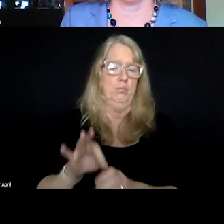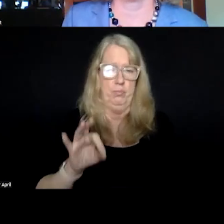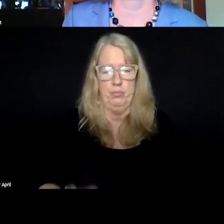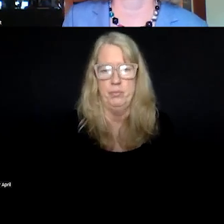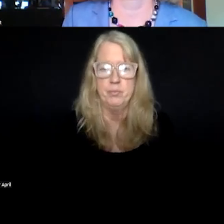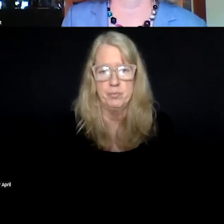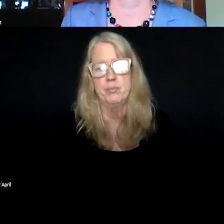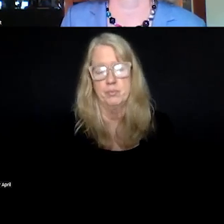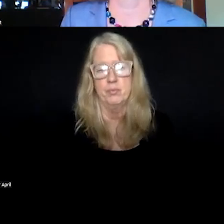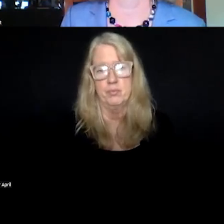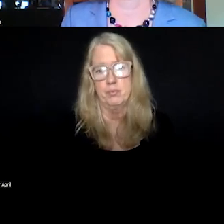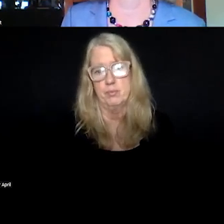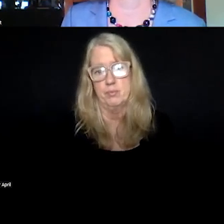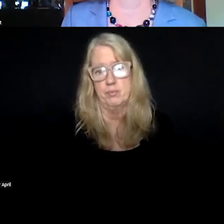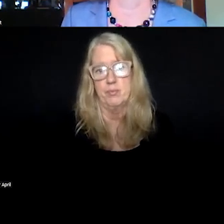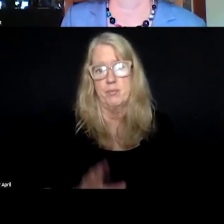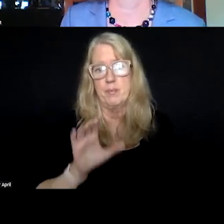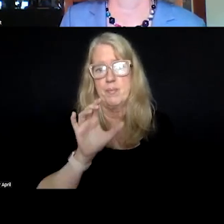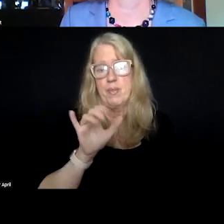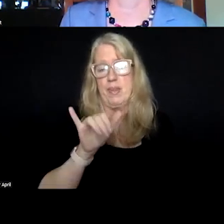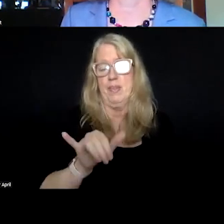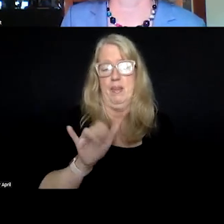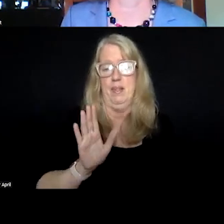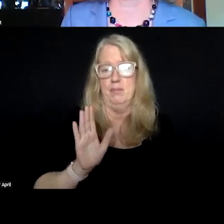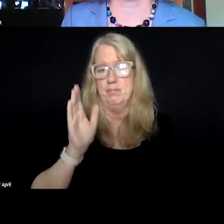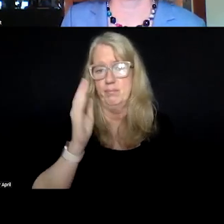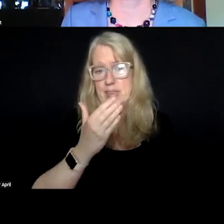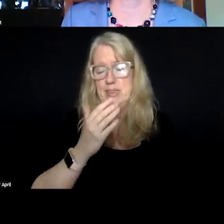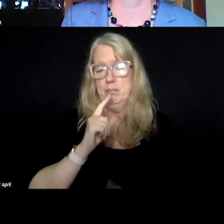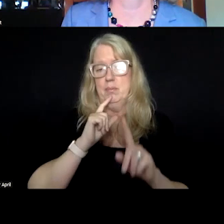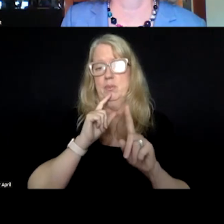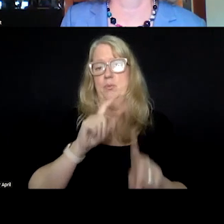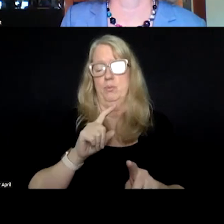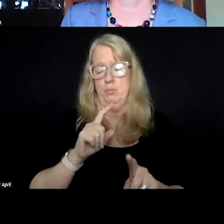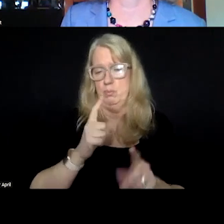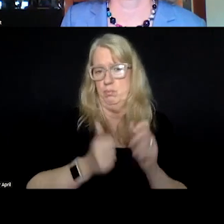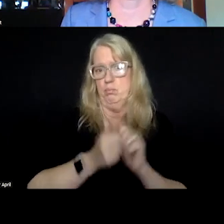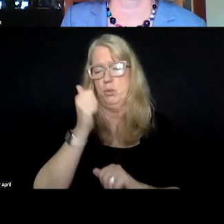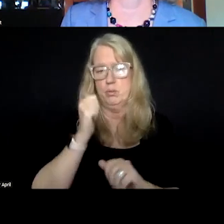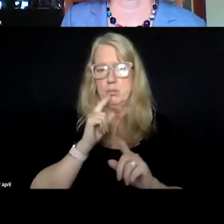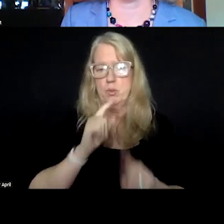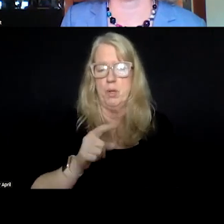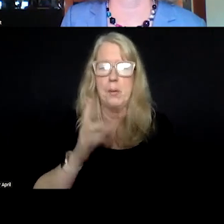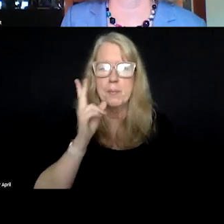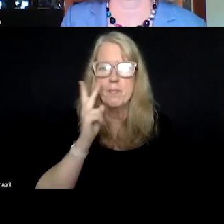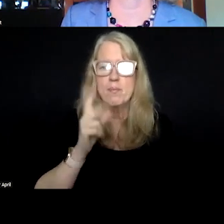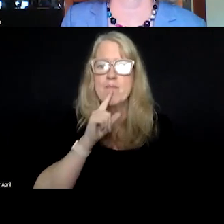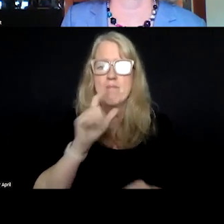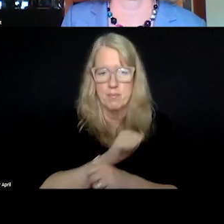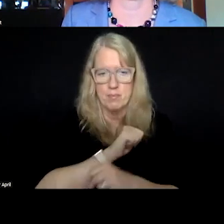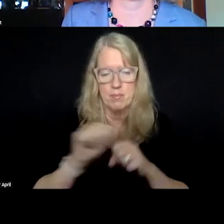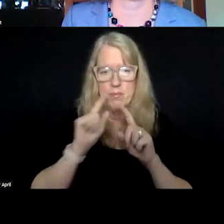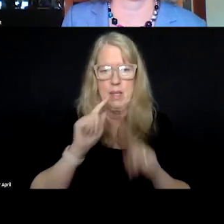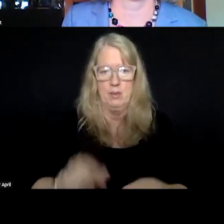That is the prevailing response. And let's see what the actual